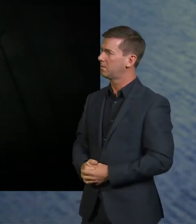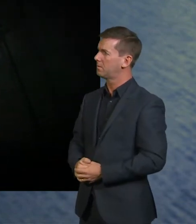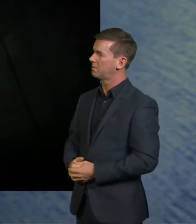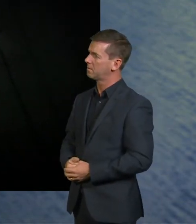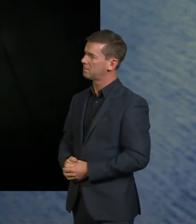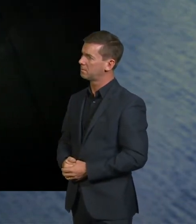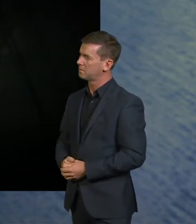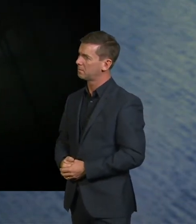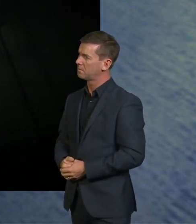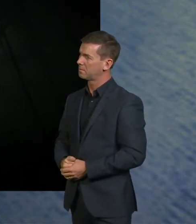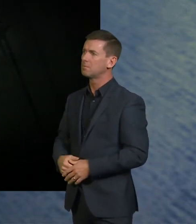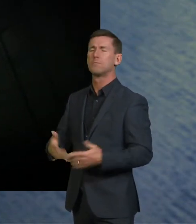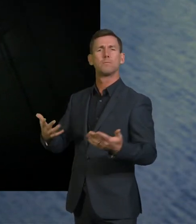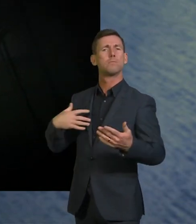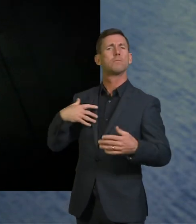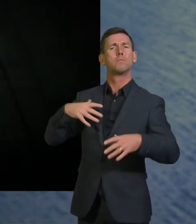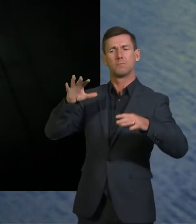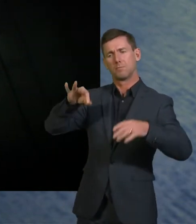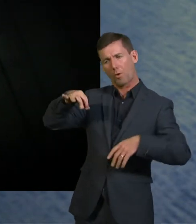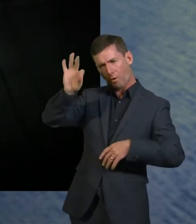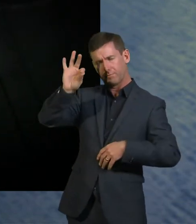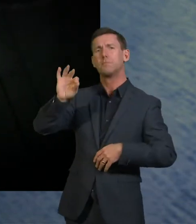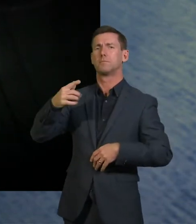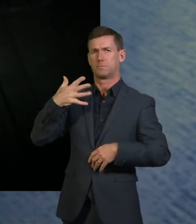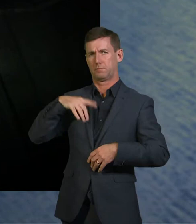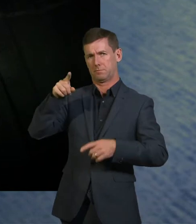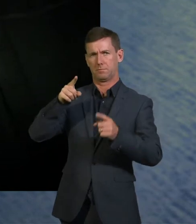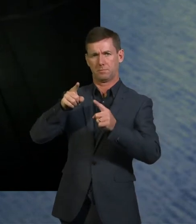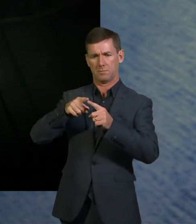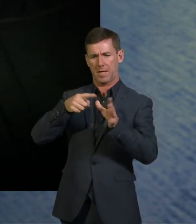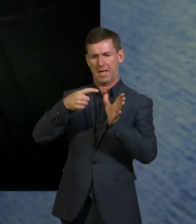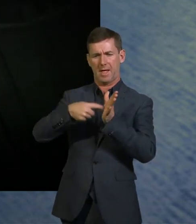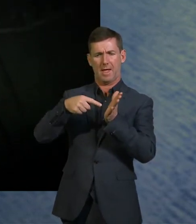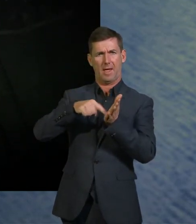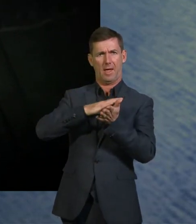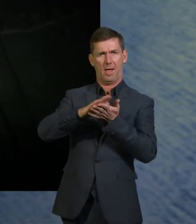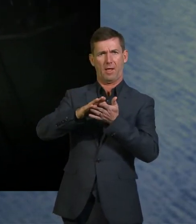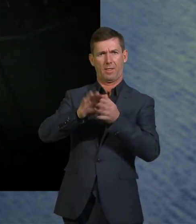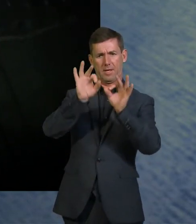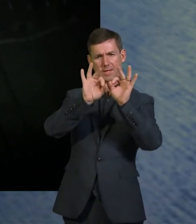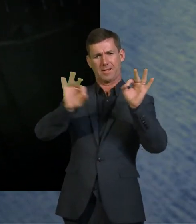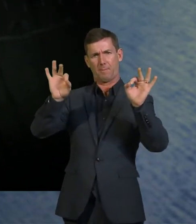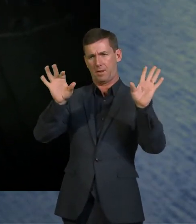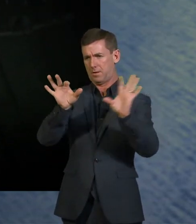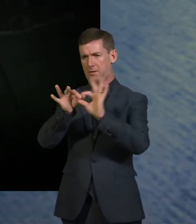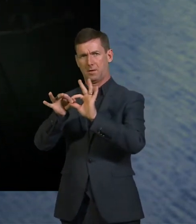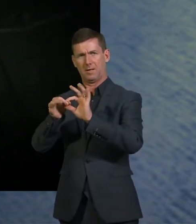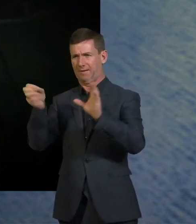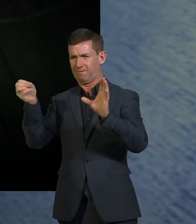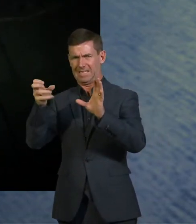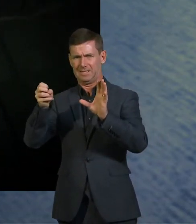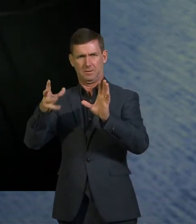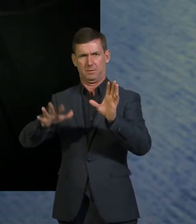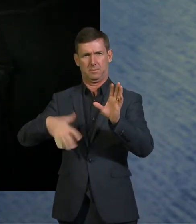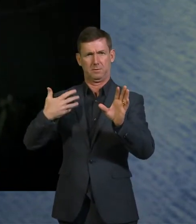With the power off, their next task is to link the earth cable to the feed cable. This will stop any electrical current from